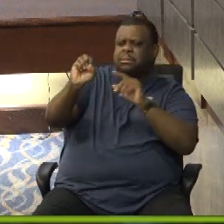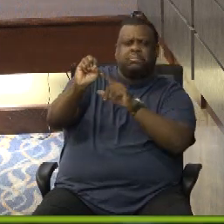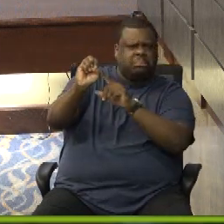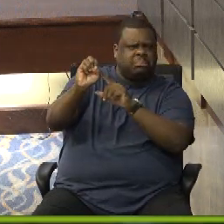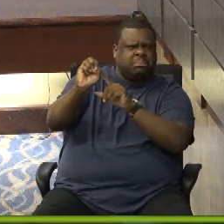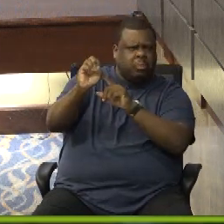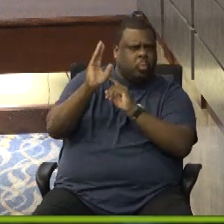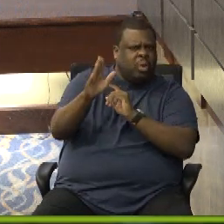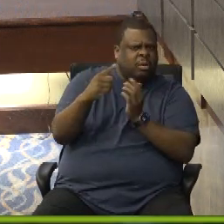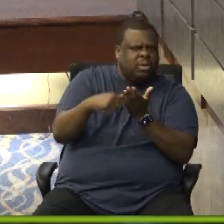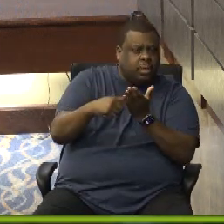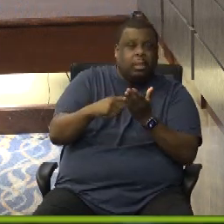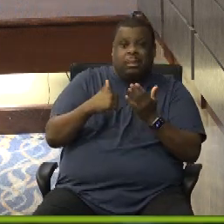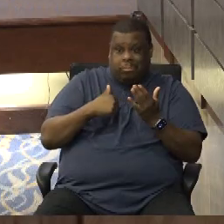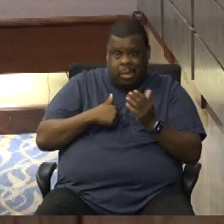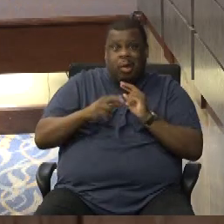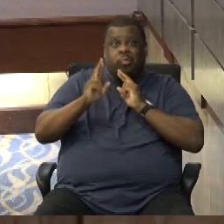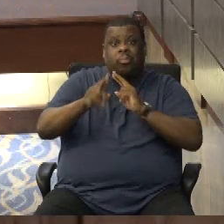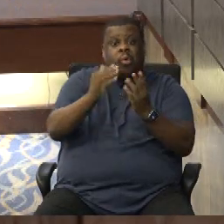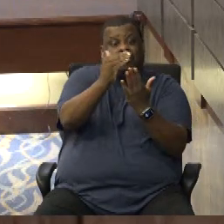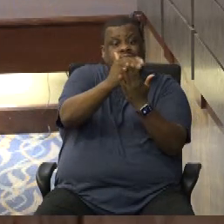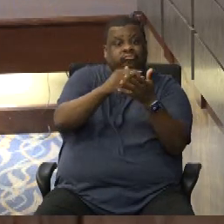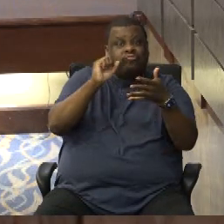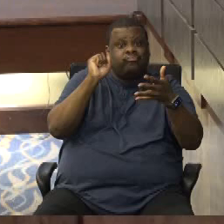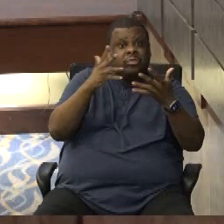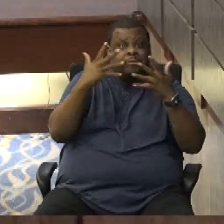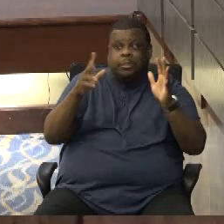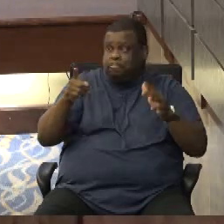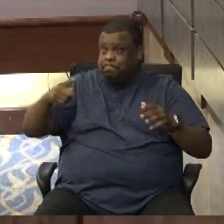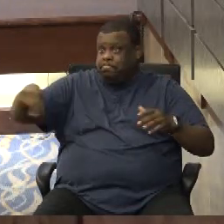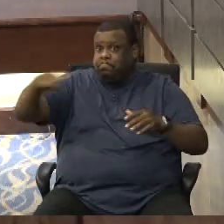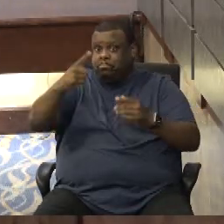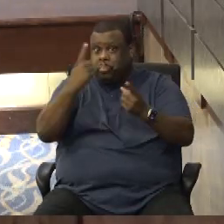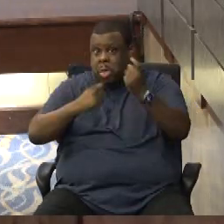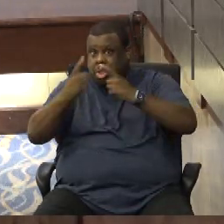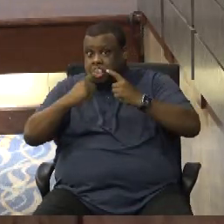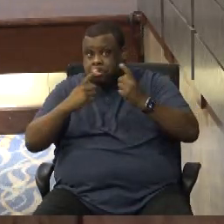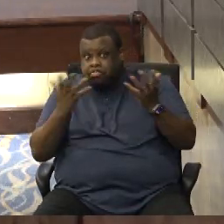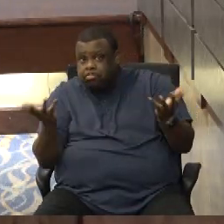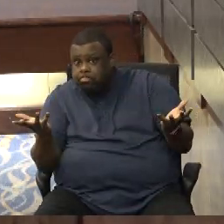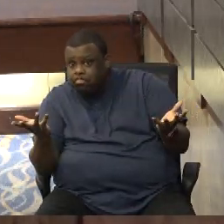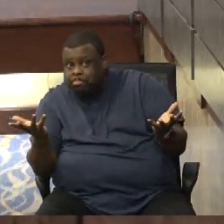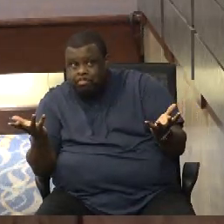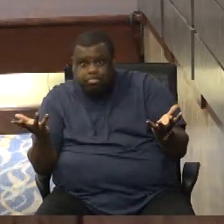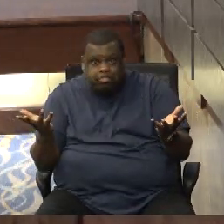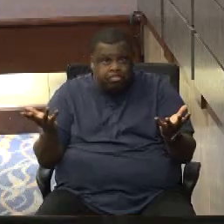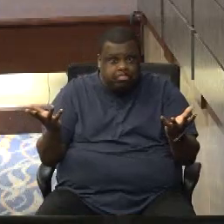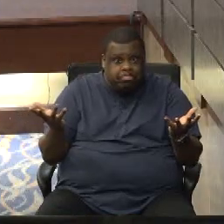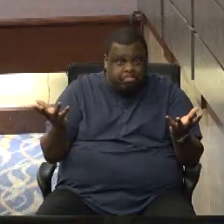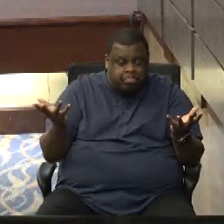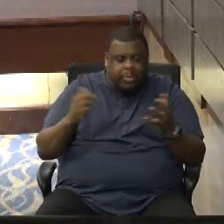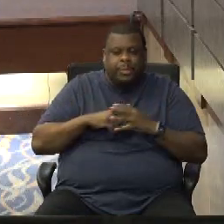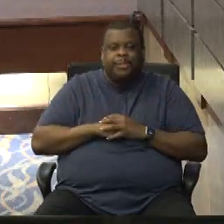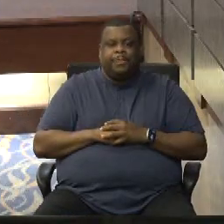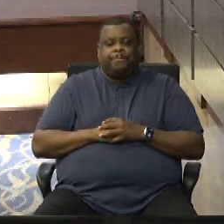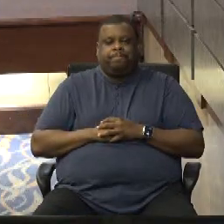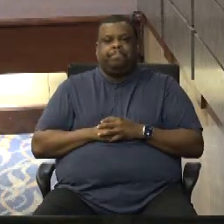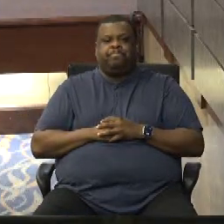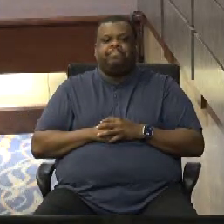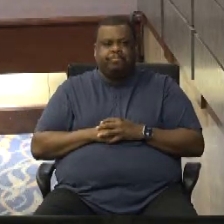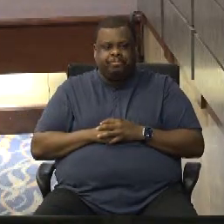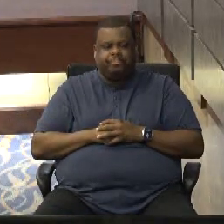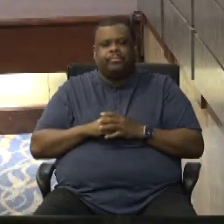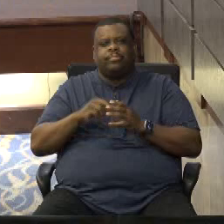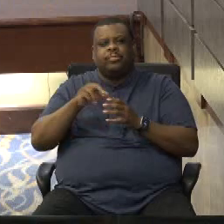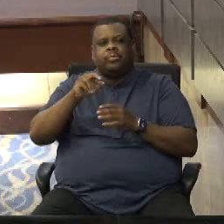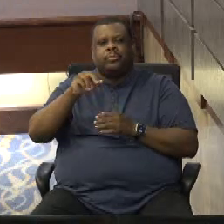Mayor and council, that concludes my report for today, and I'll take any questions. Any questions for Deidre? The consent agenda includes